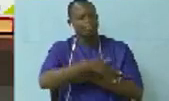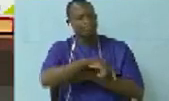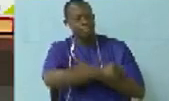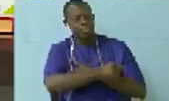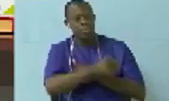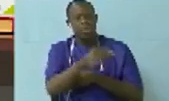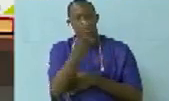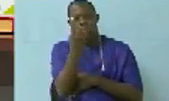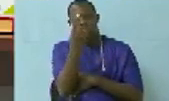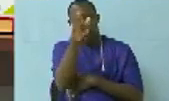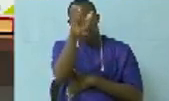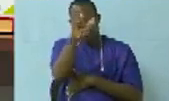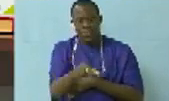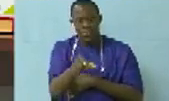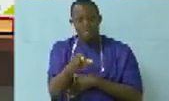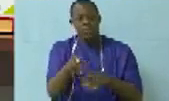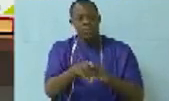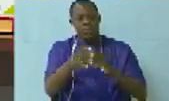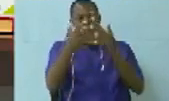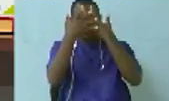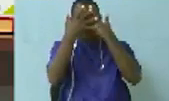one-man cell.